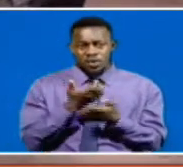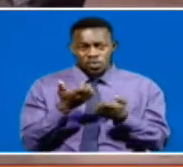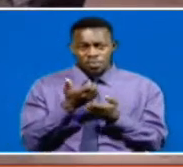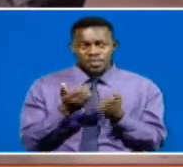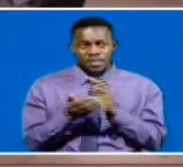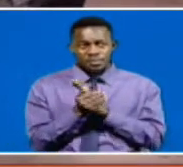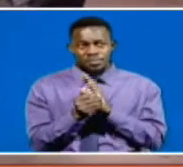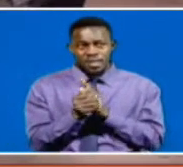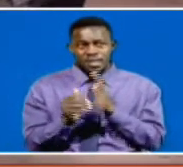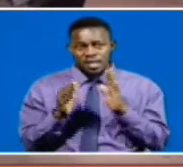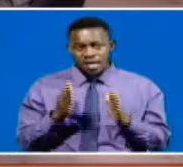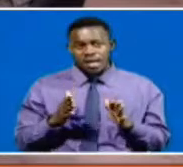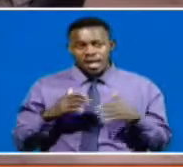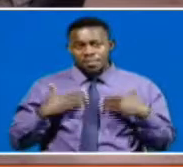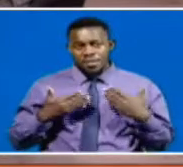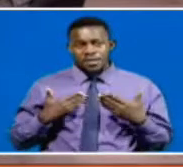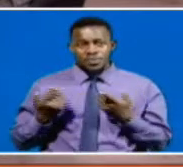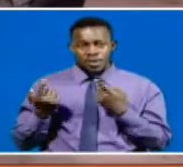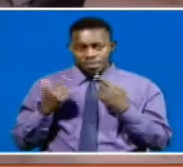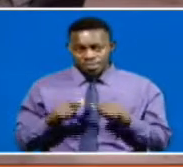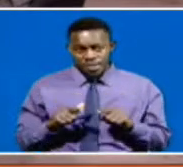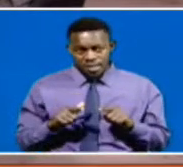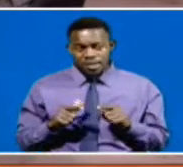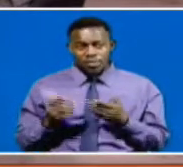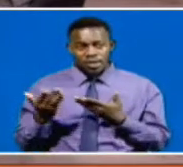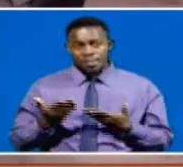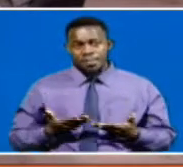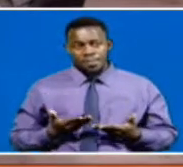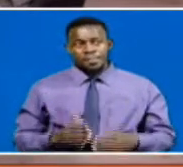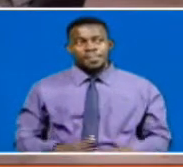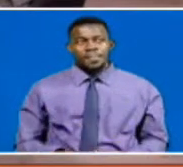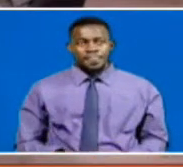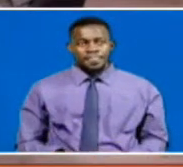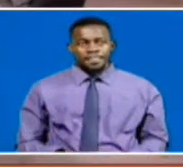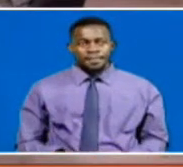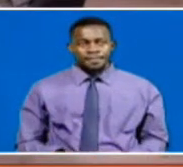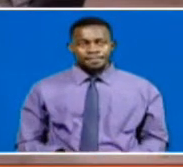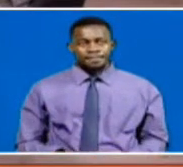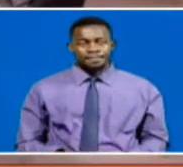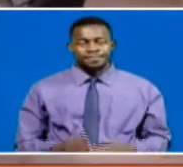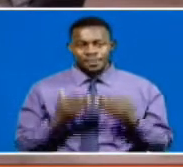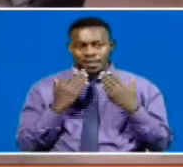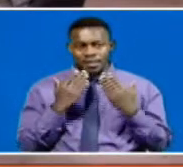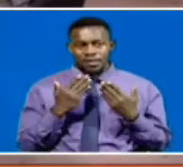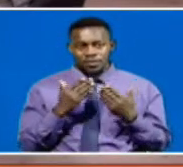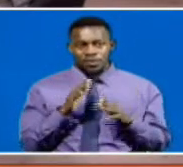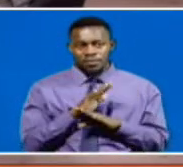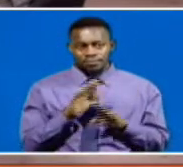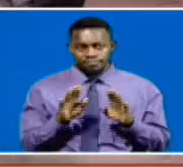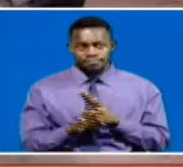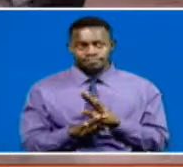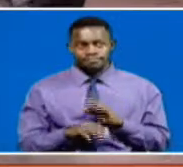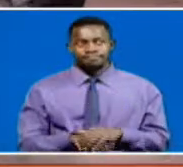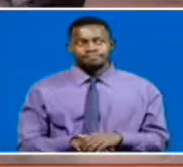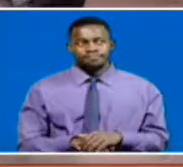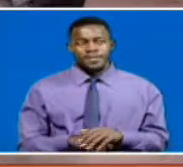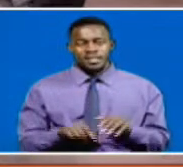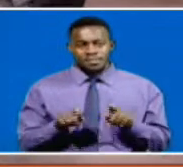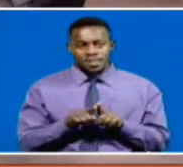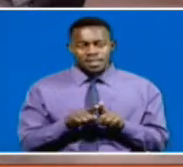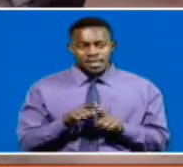It's a pleasure to have you with us, Eksen. Karibu sana to the broadcast. Thank you for this late night express. Yeah. And I see